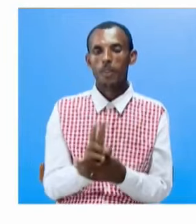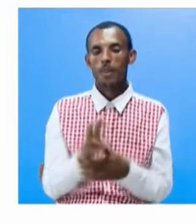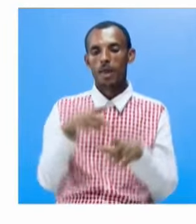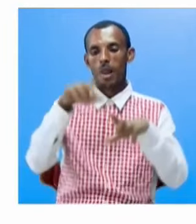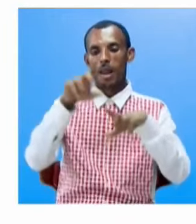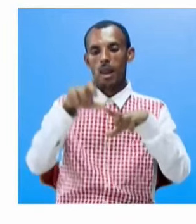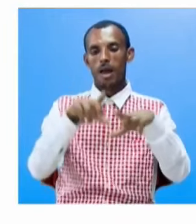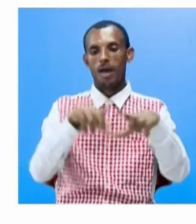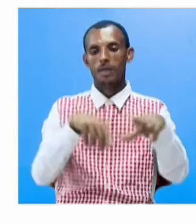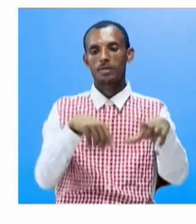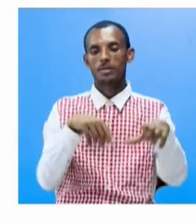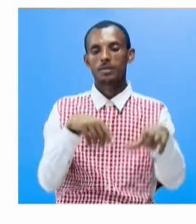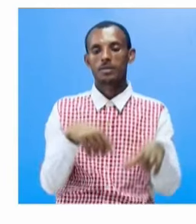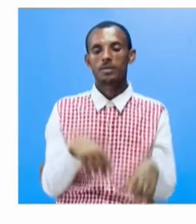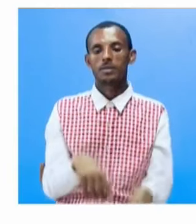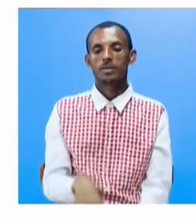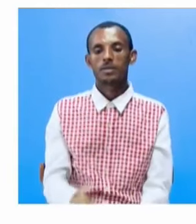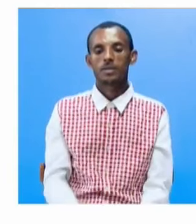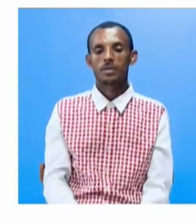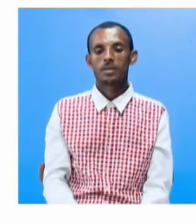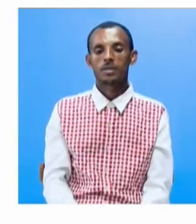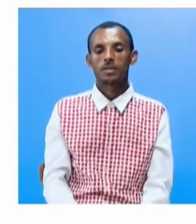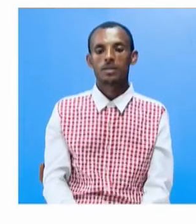line segments